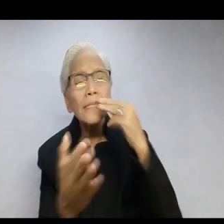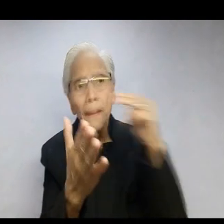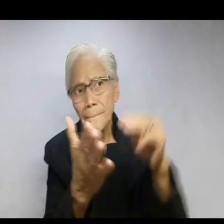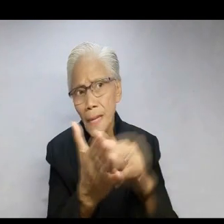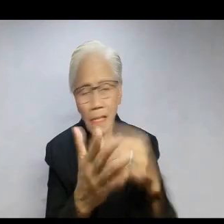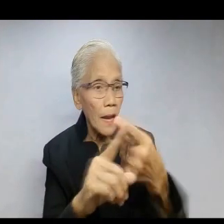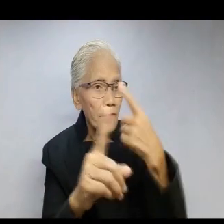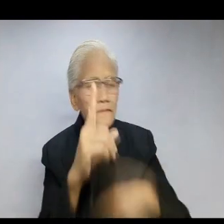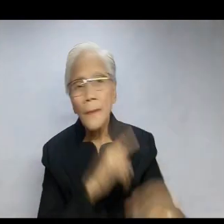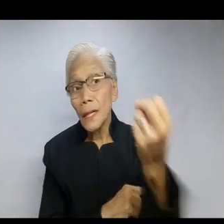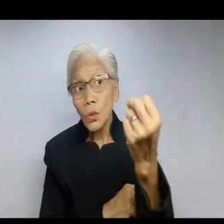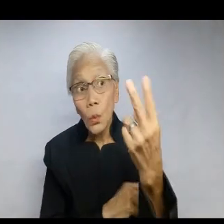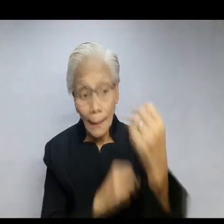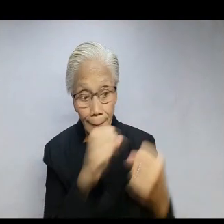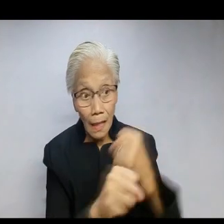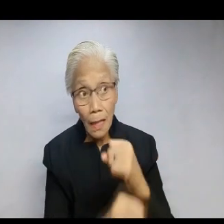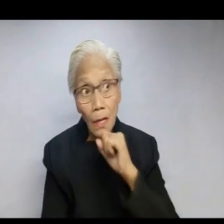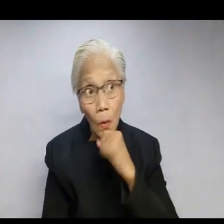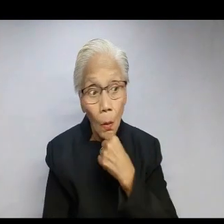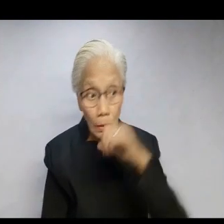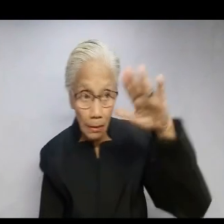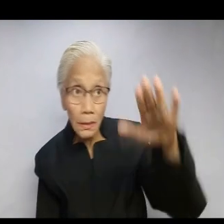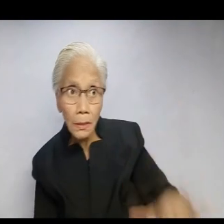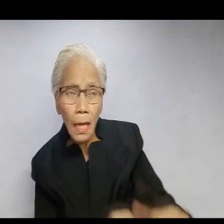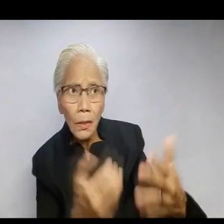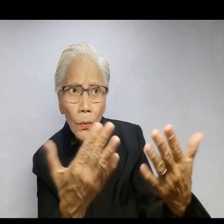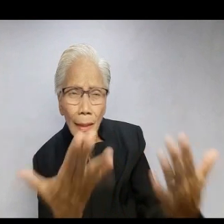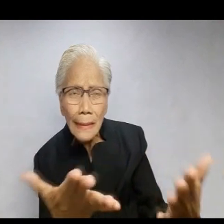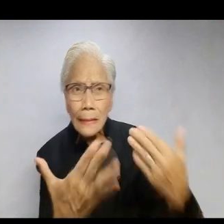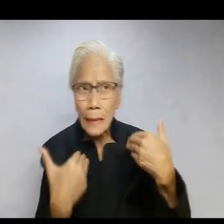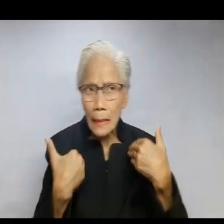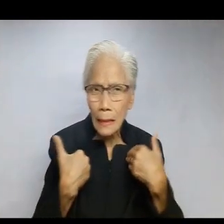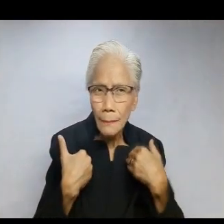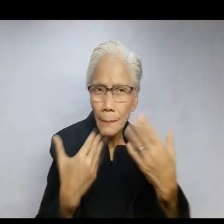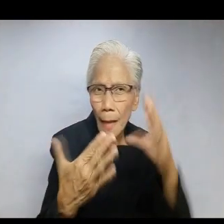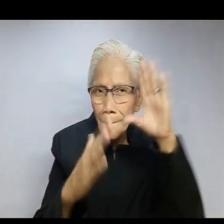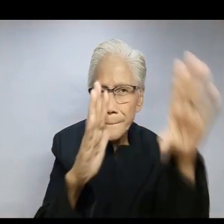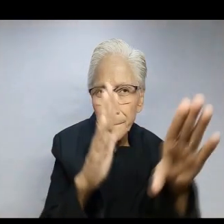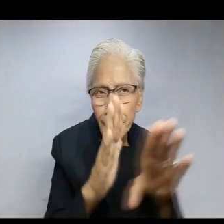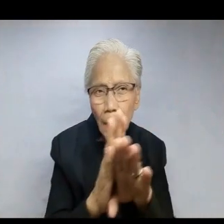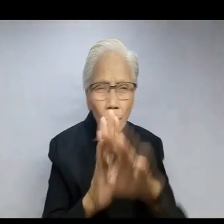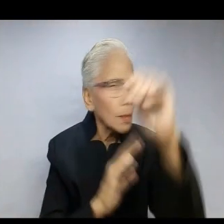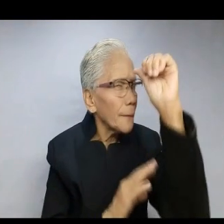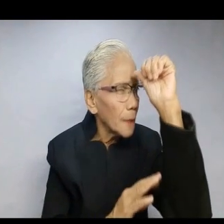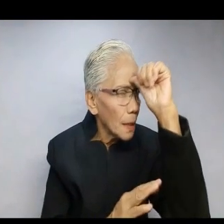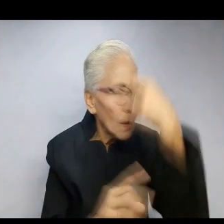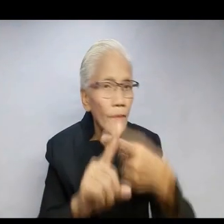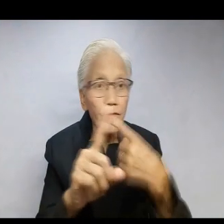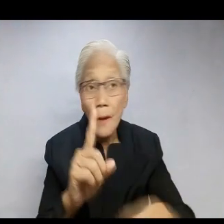Finally, a message for you from a 12-year-old child who sees the real big